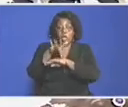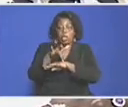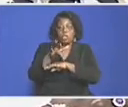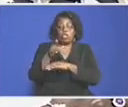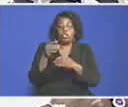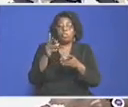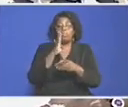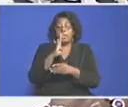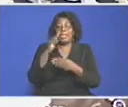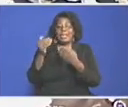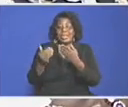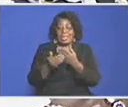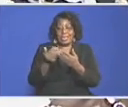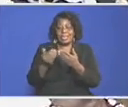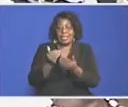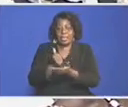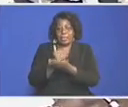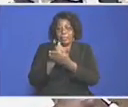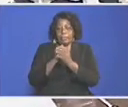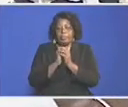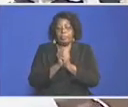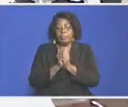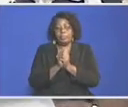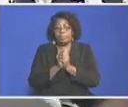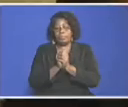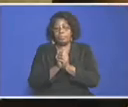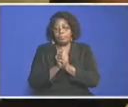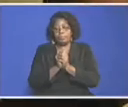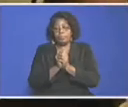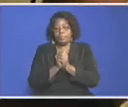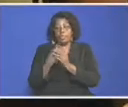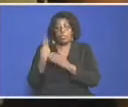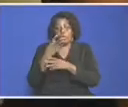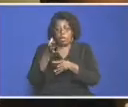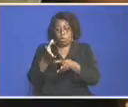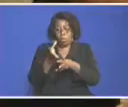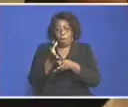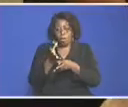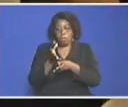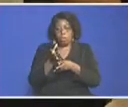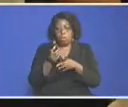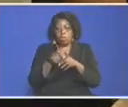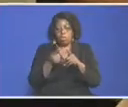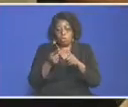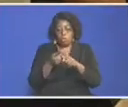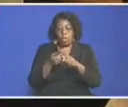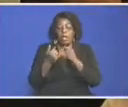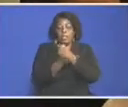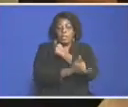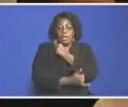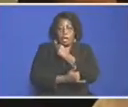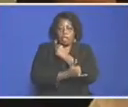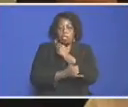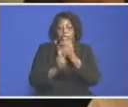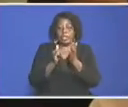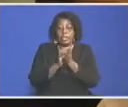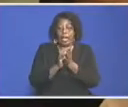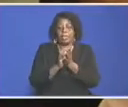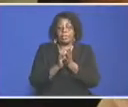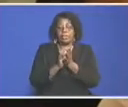be easily accommodated. We would want to articulate to the country that certainly there